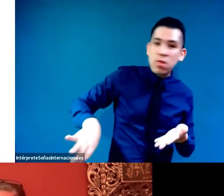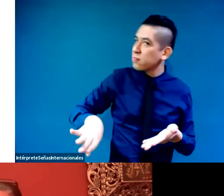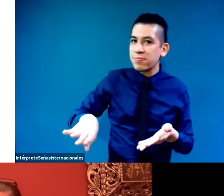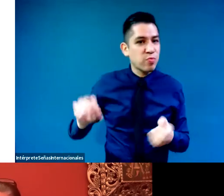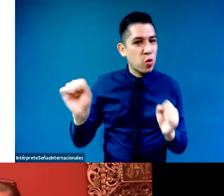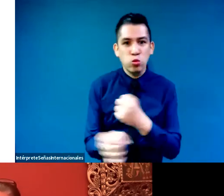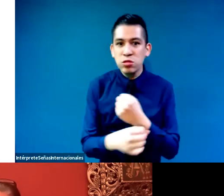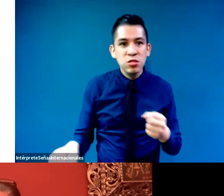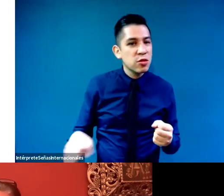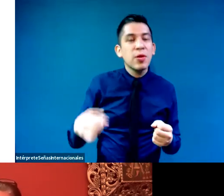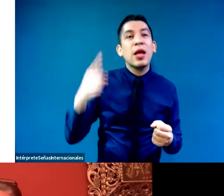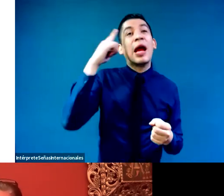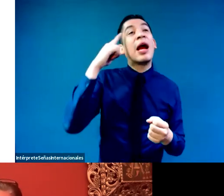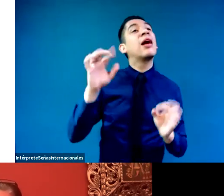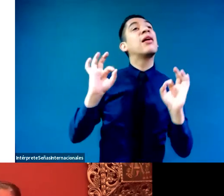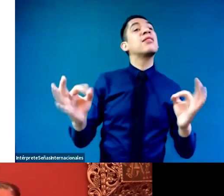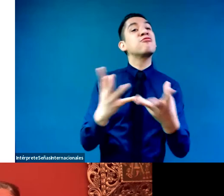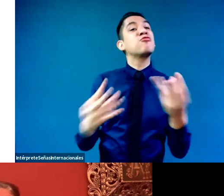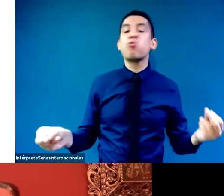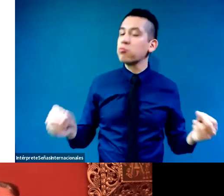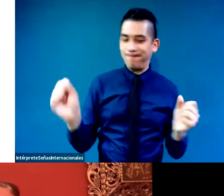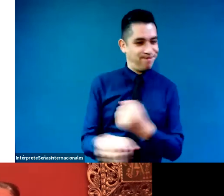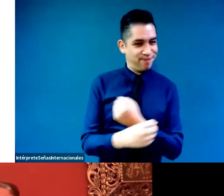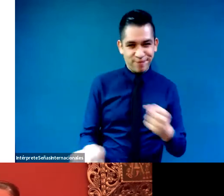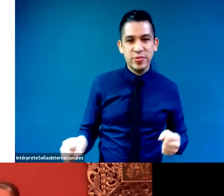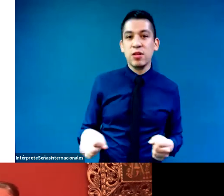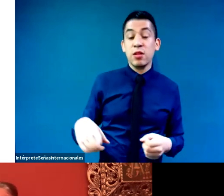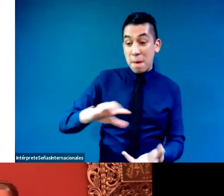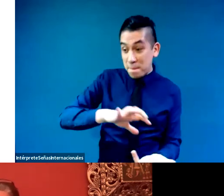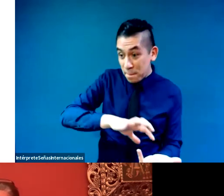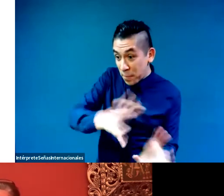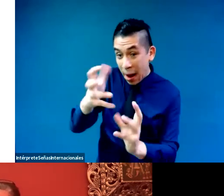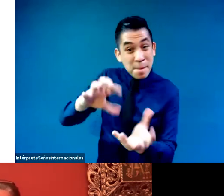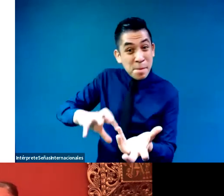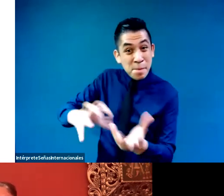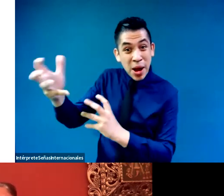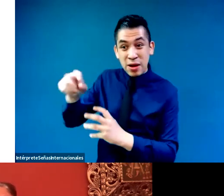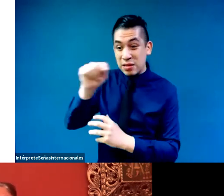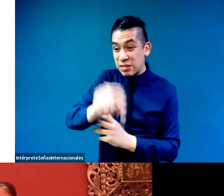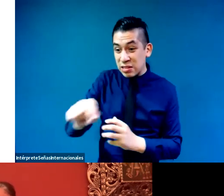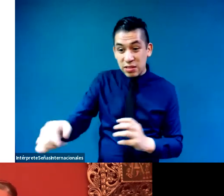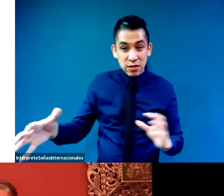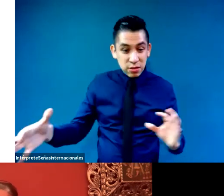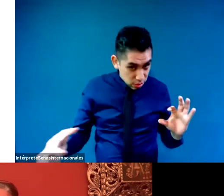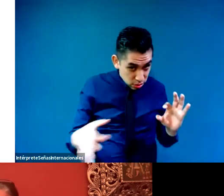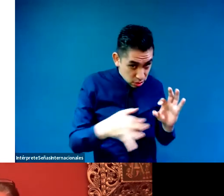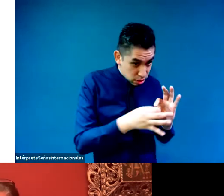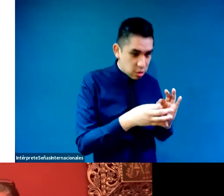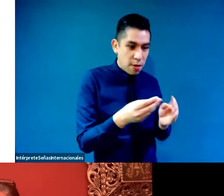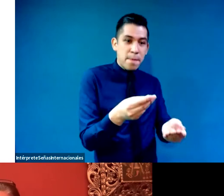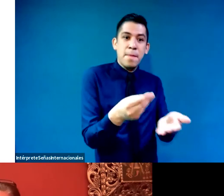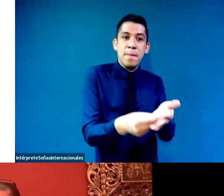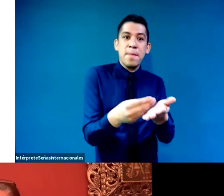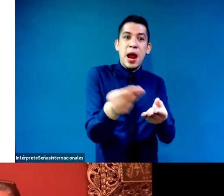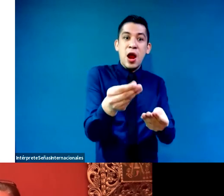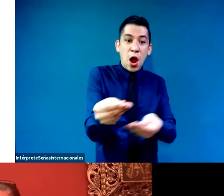All have economic consequences. We saw two other things in the pandemic that we had not seen quite